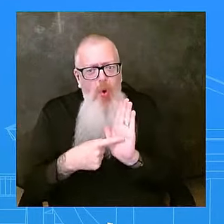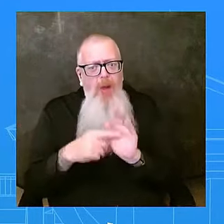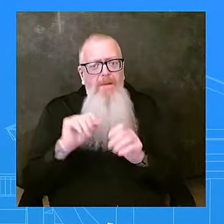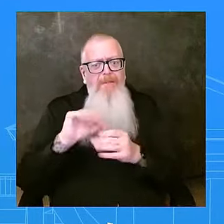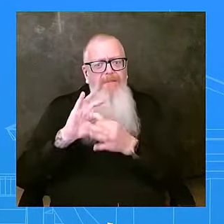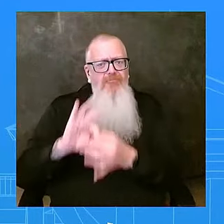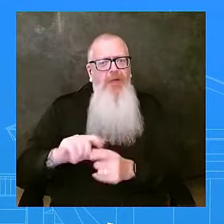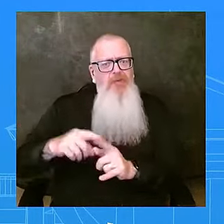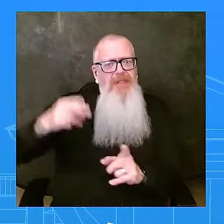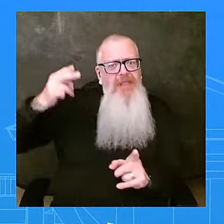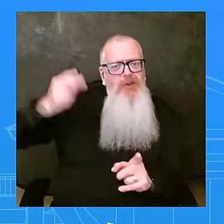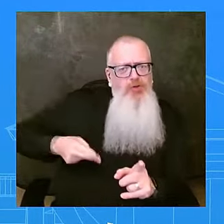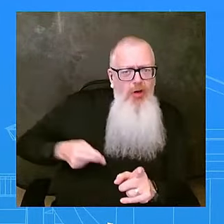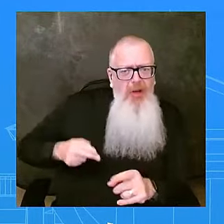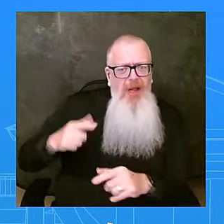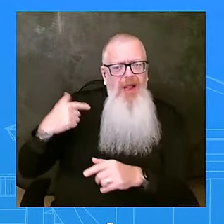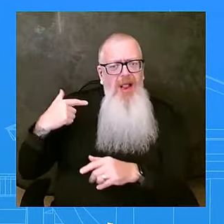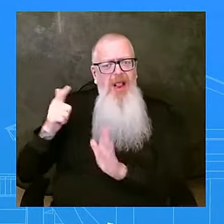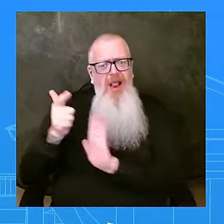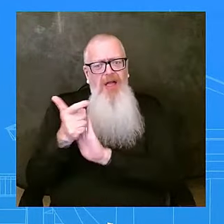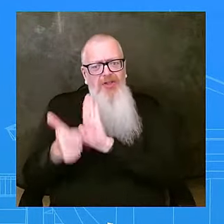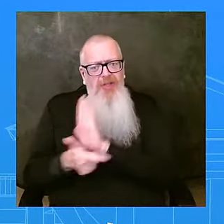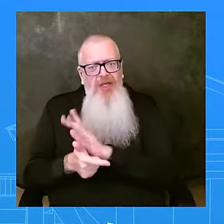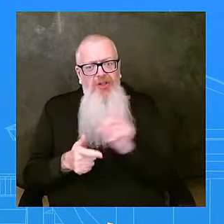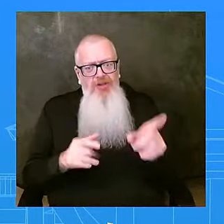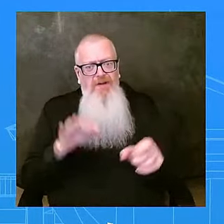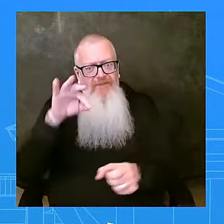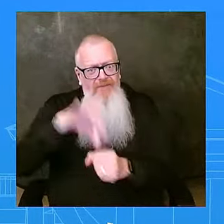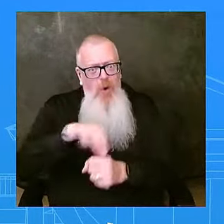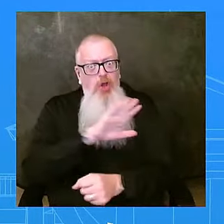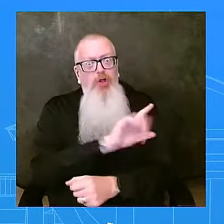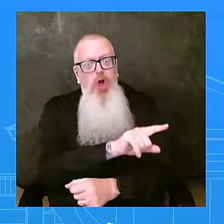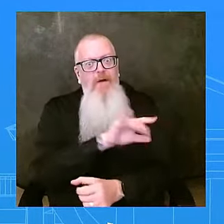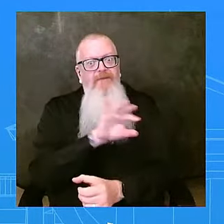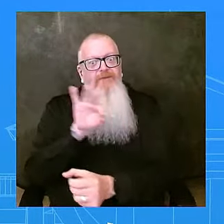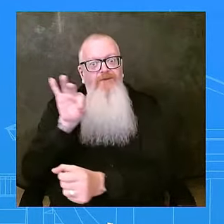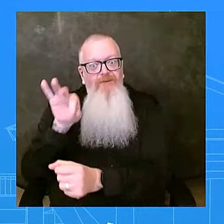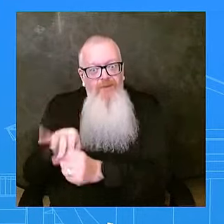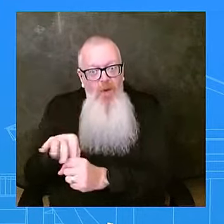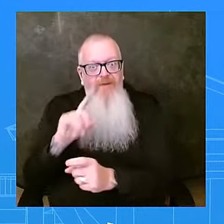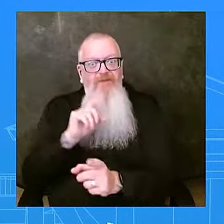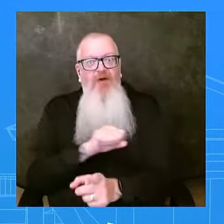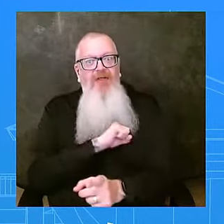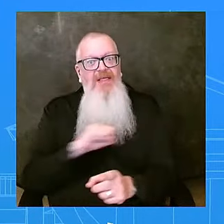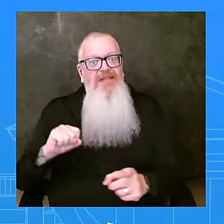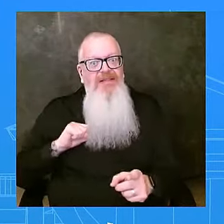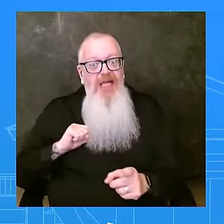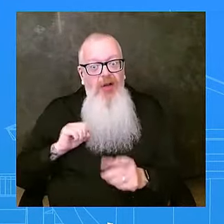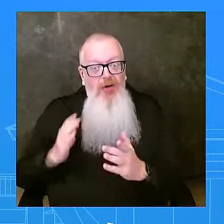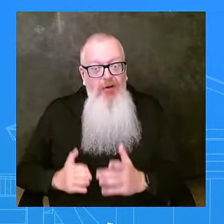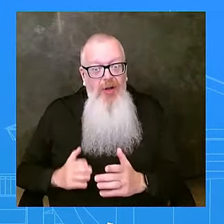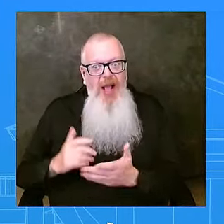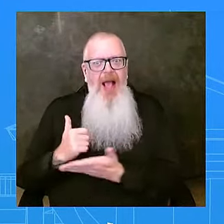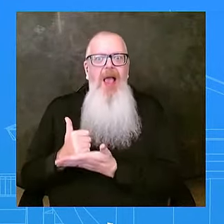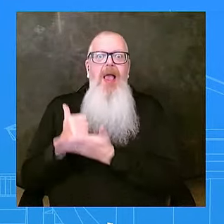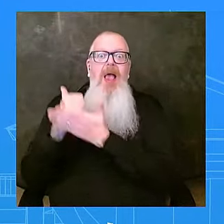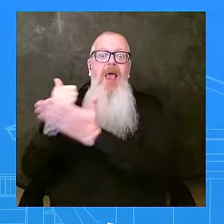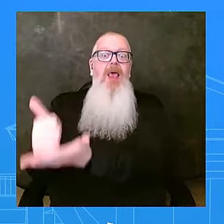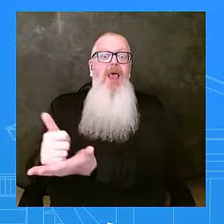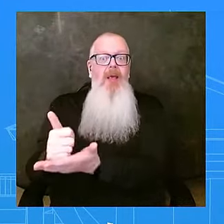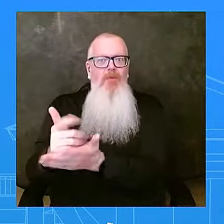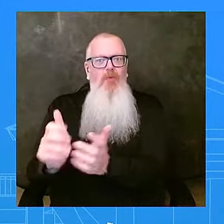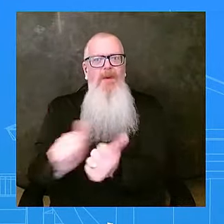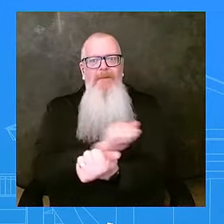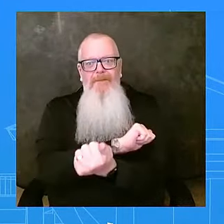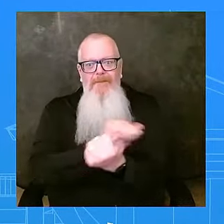was the vote that she made in the Senate helped pass that legislation and turn it into